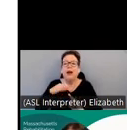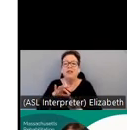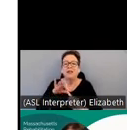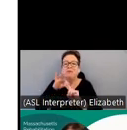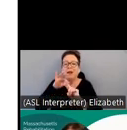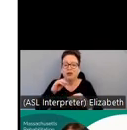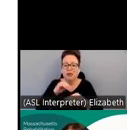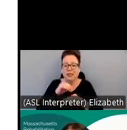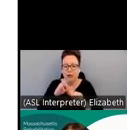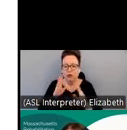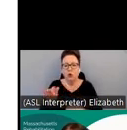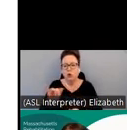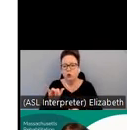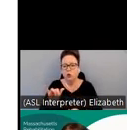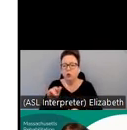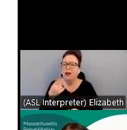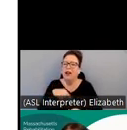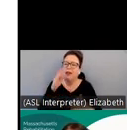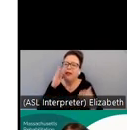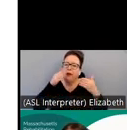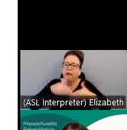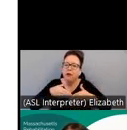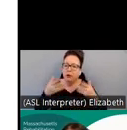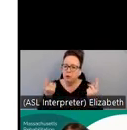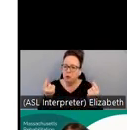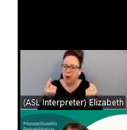These specialty counselors are focused on